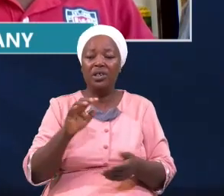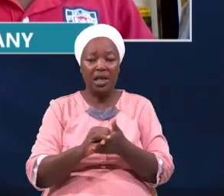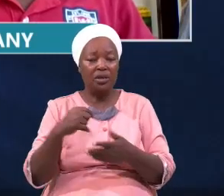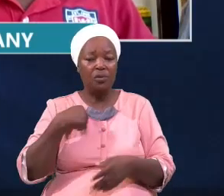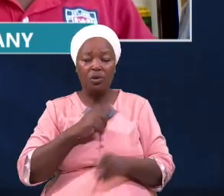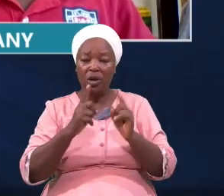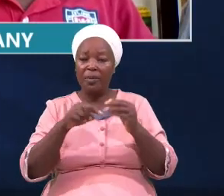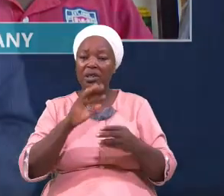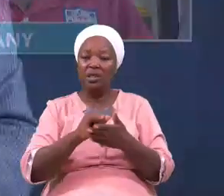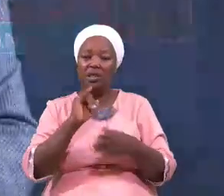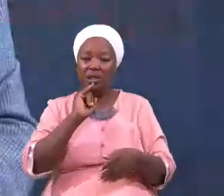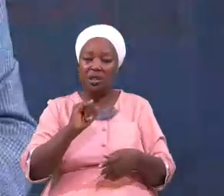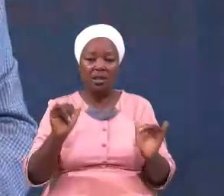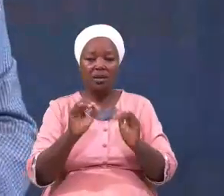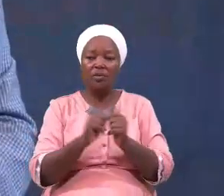wickedness.